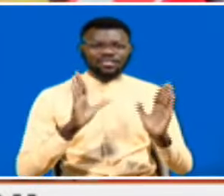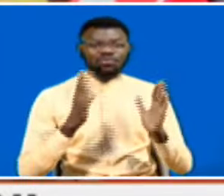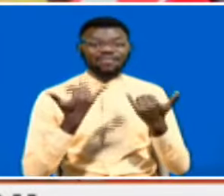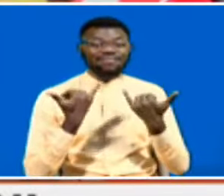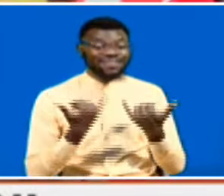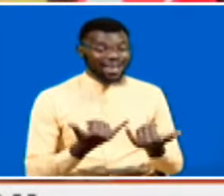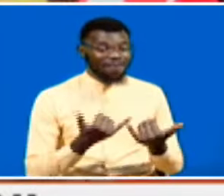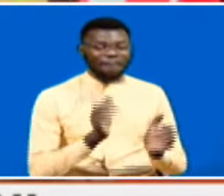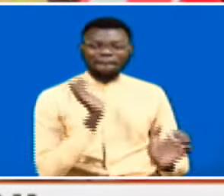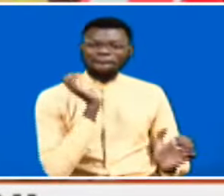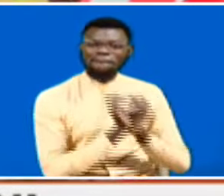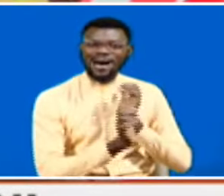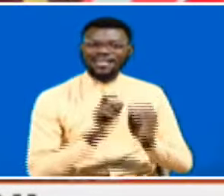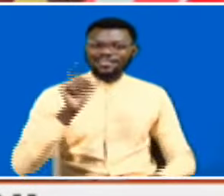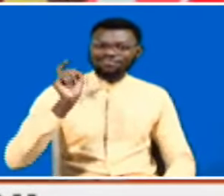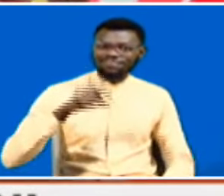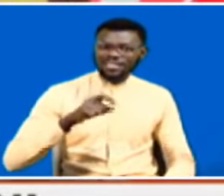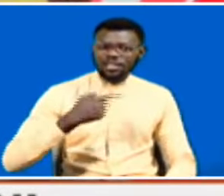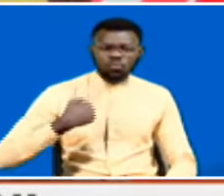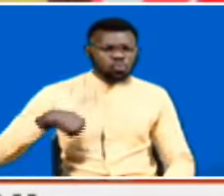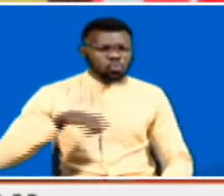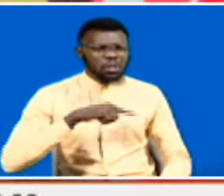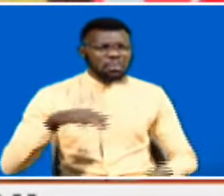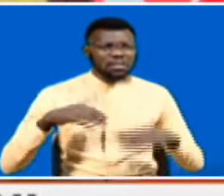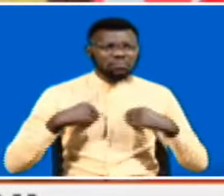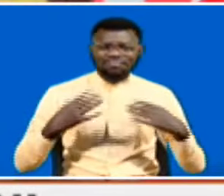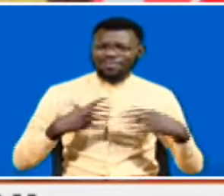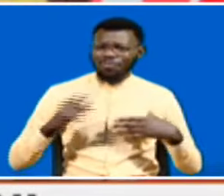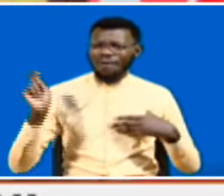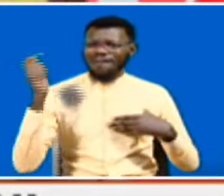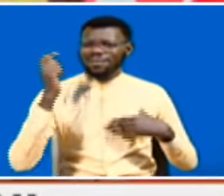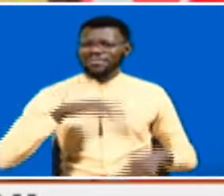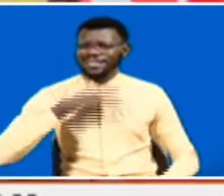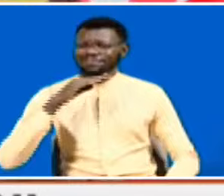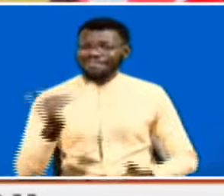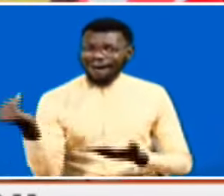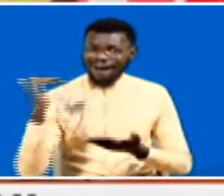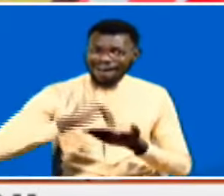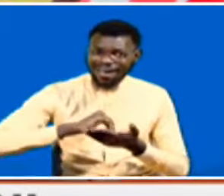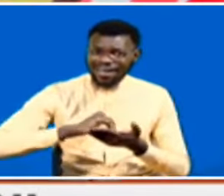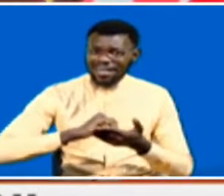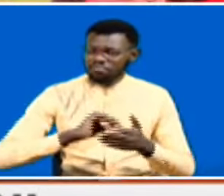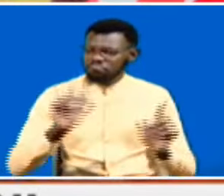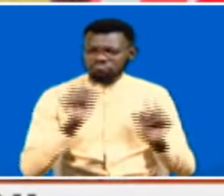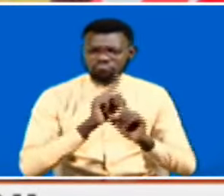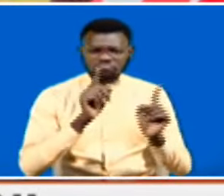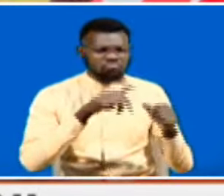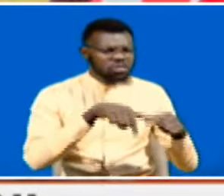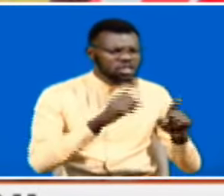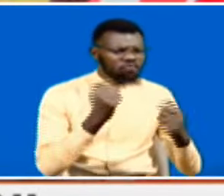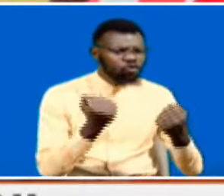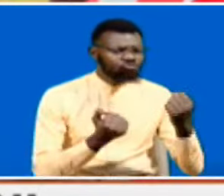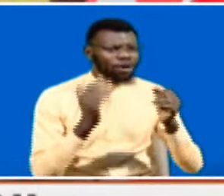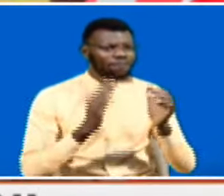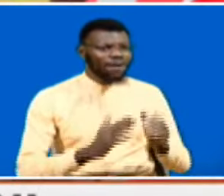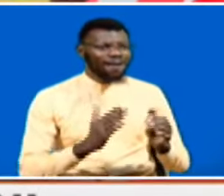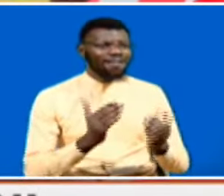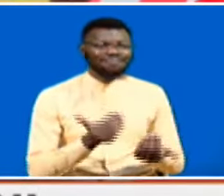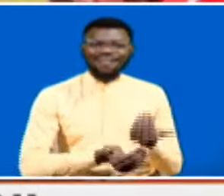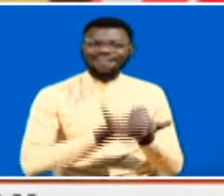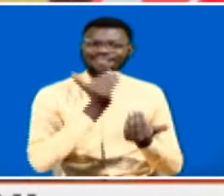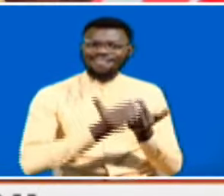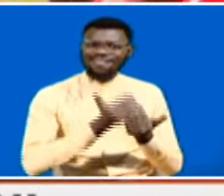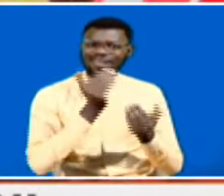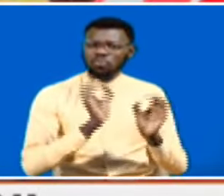wao, kwa sababu hatutakubali Wakenya tena kupoteza maisha yao kwa sababu ya utepetevu ya mtu binafsi